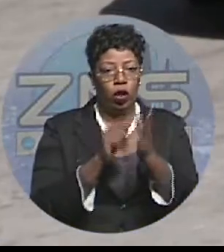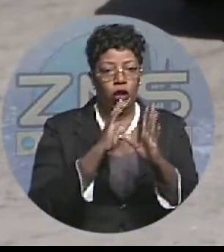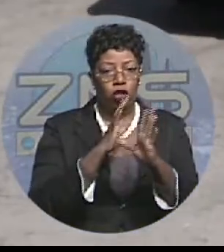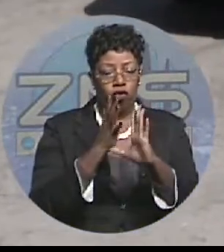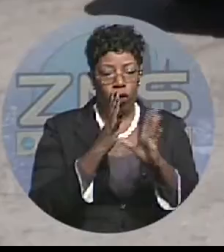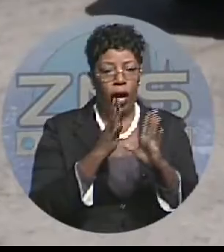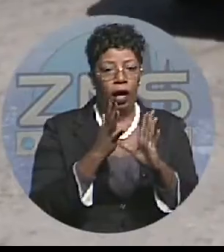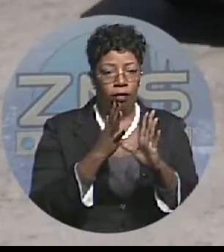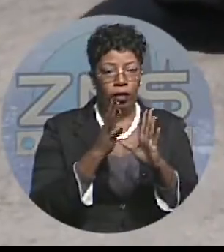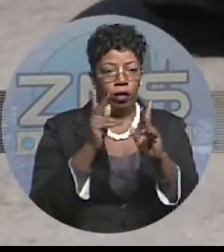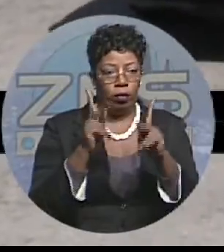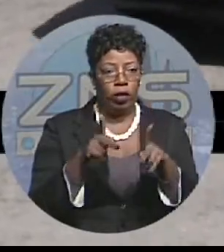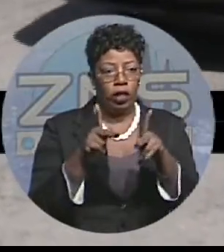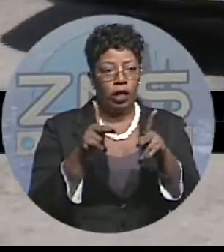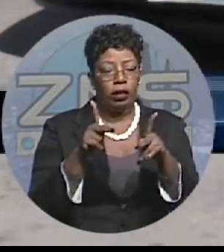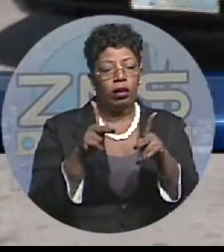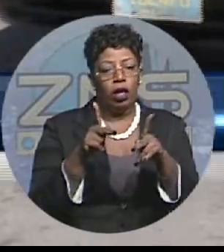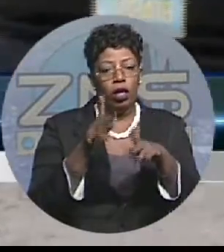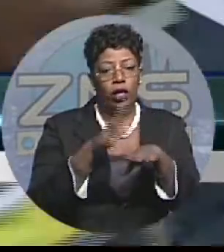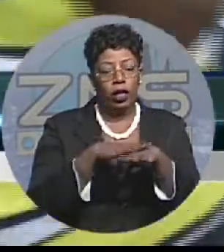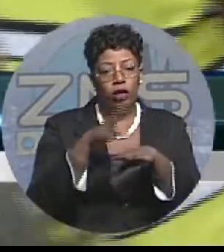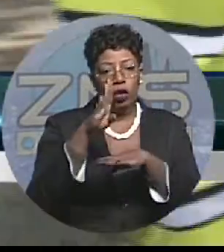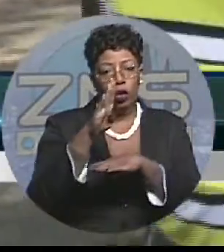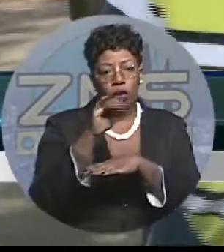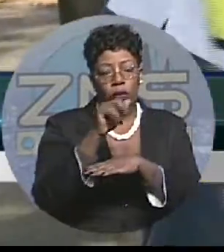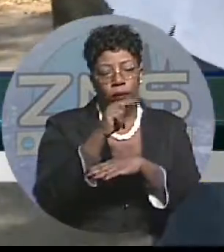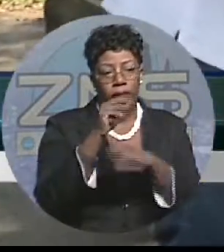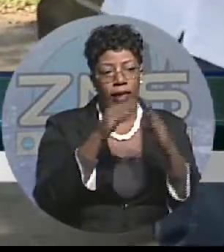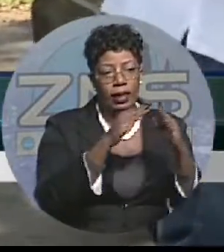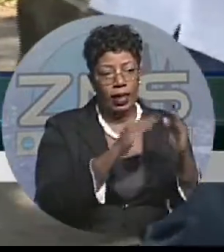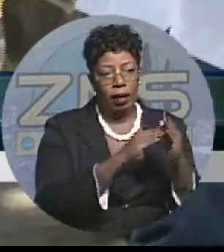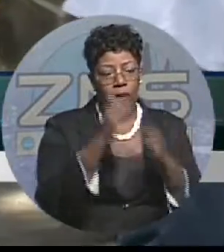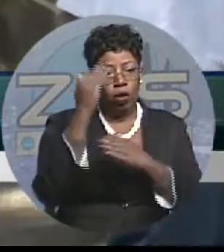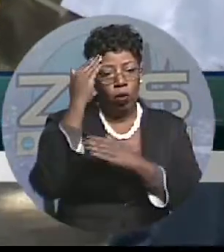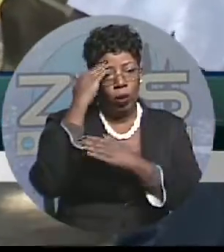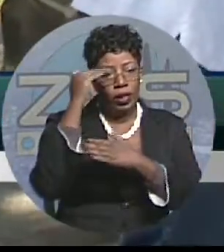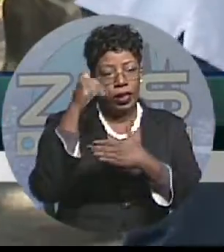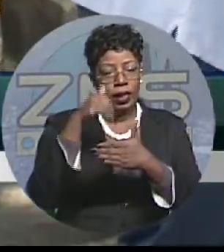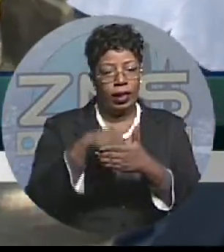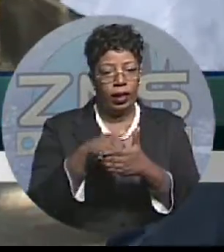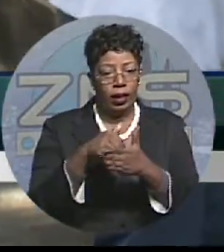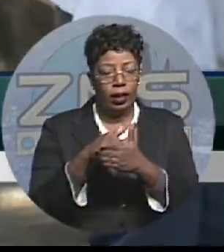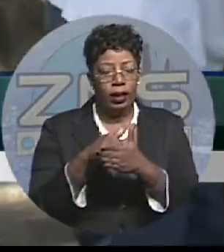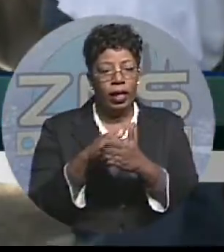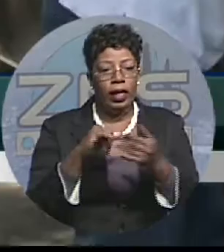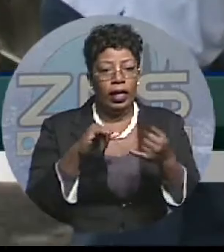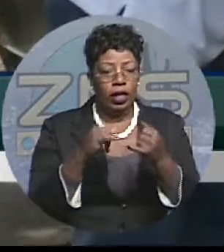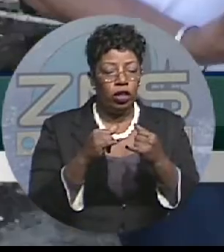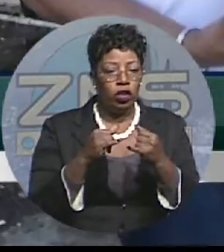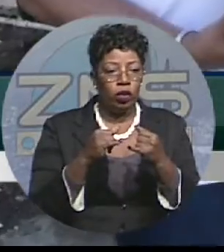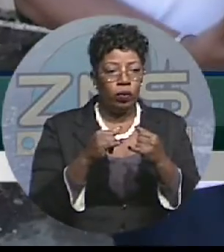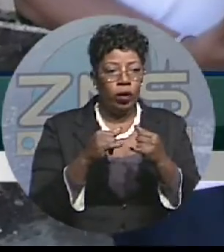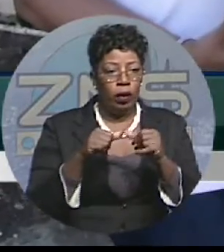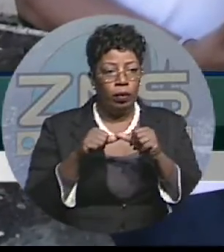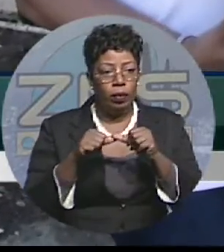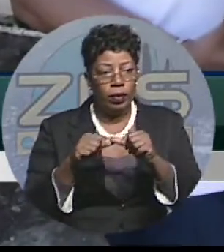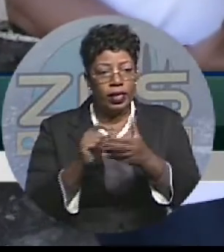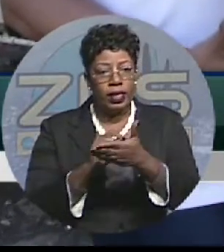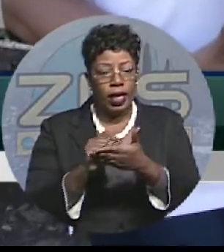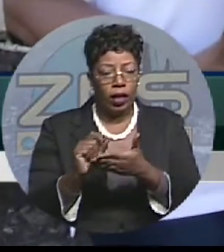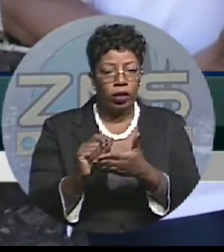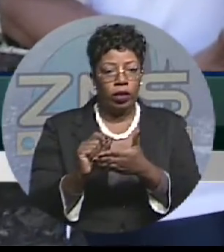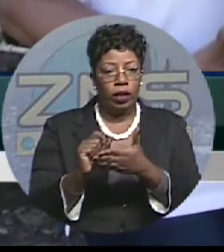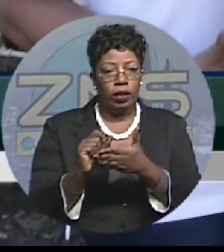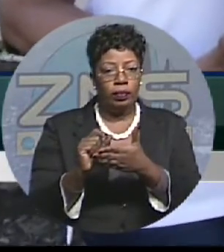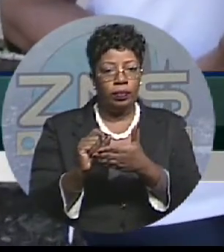Trafficking in Persons Committee made their way through the Bain community, bringing awareness to the issue on Saturday. Deputy Permanent Secretary in the Ministry of